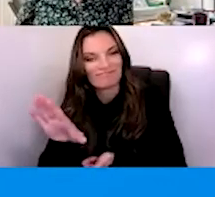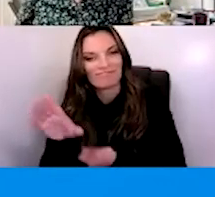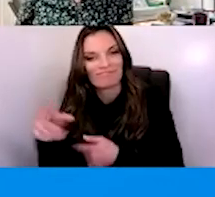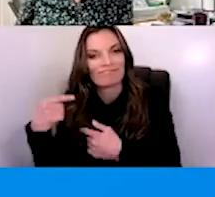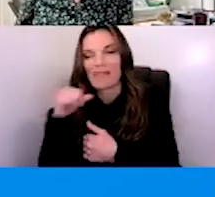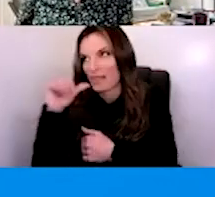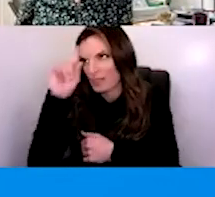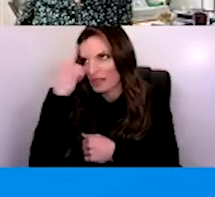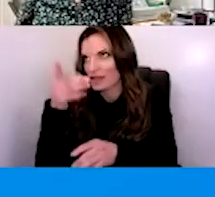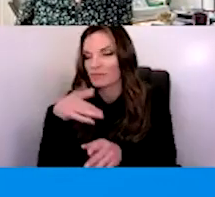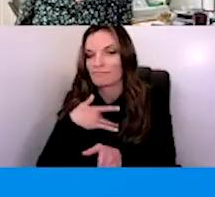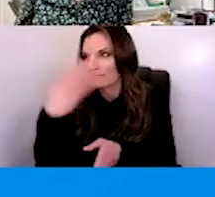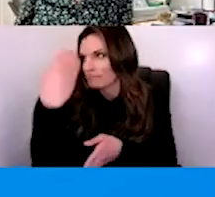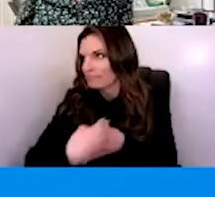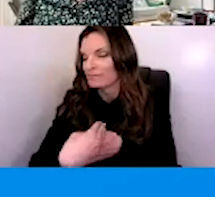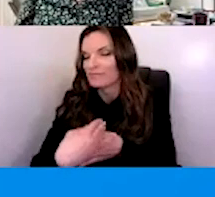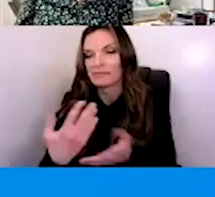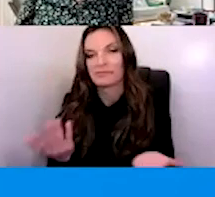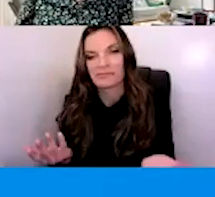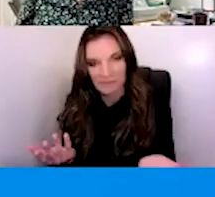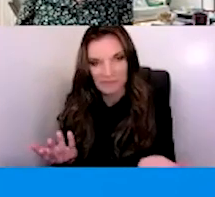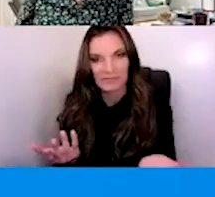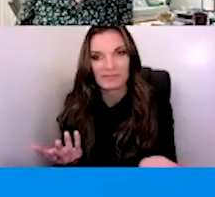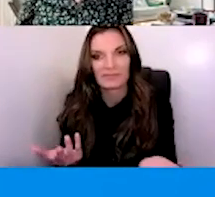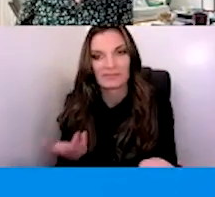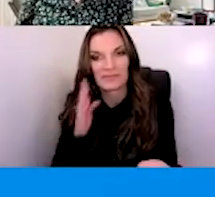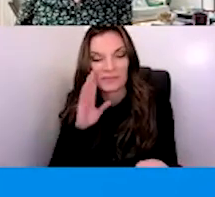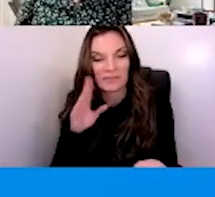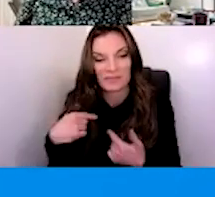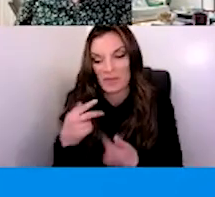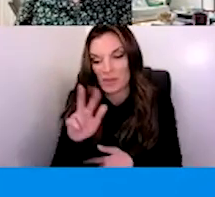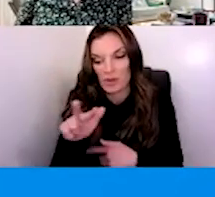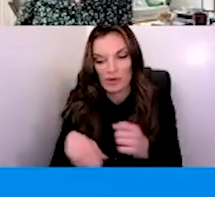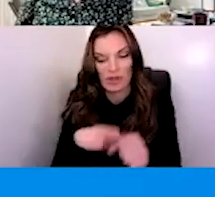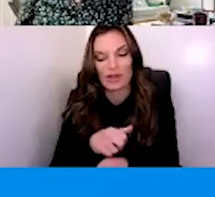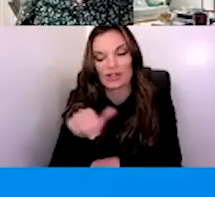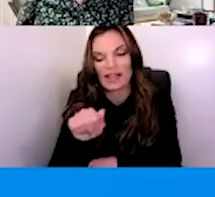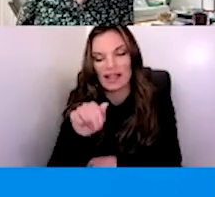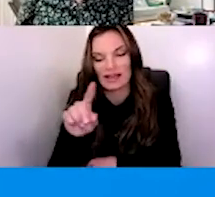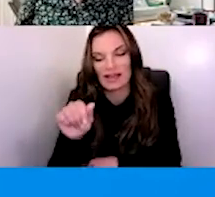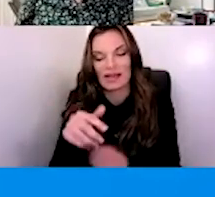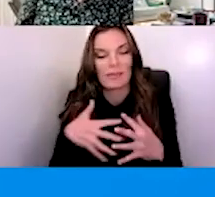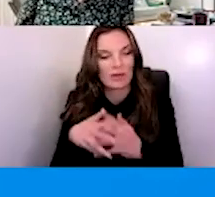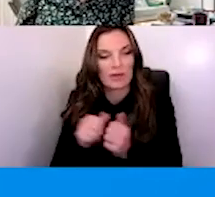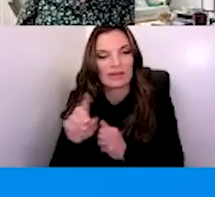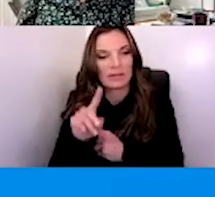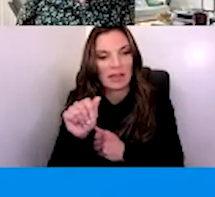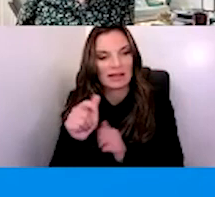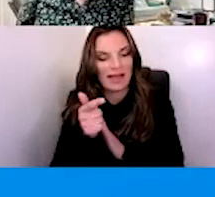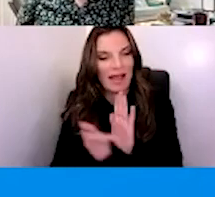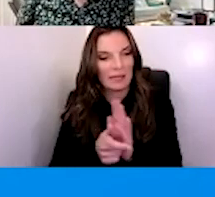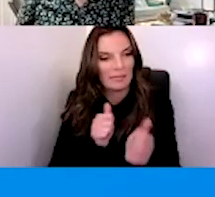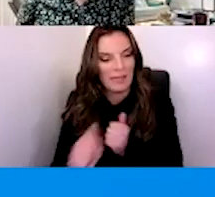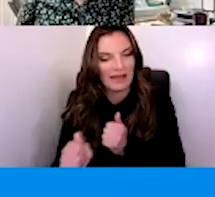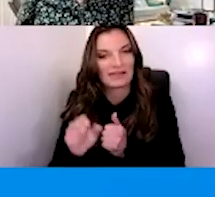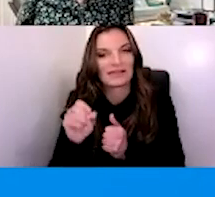oversight, I would say that we're almost 33 years after the Americans with Disabilities Act. So I'm not sure how long